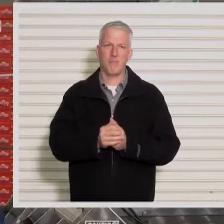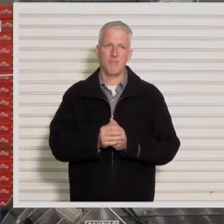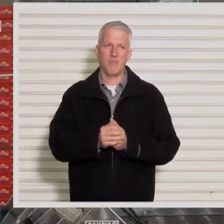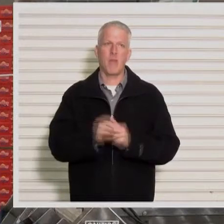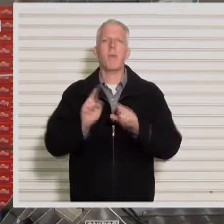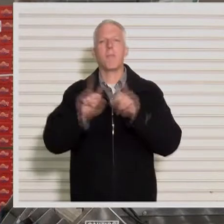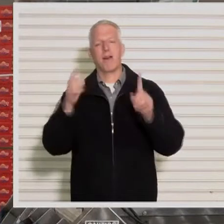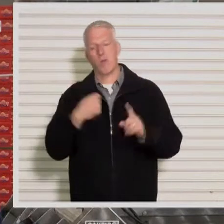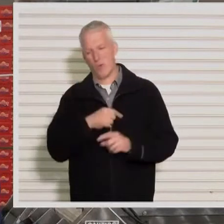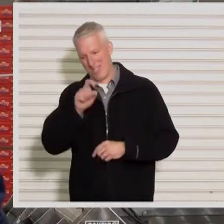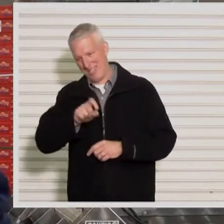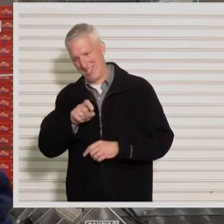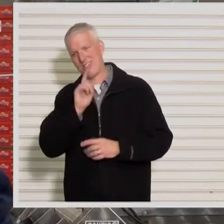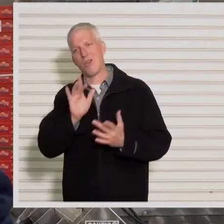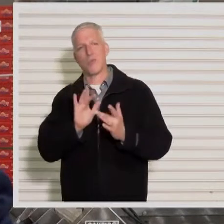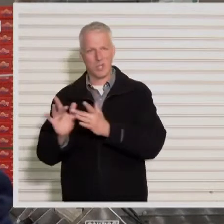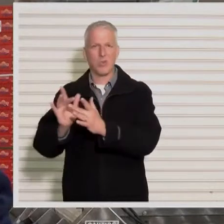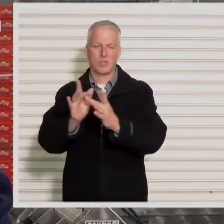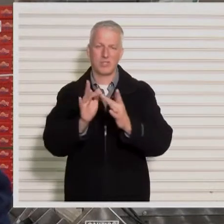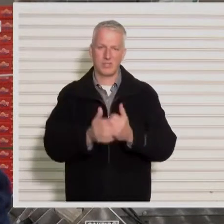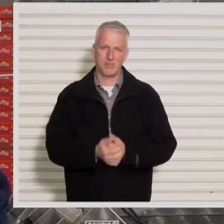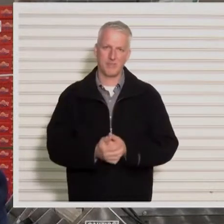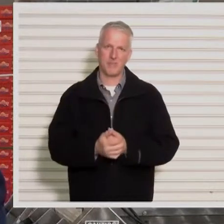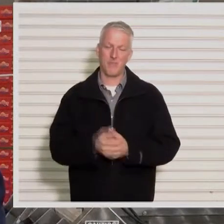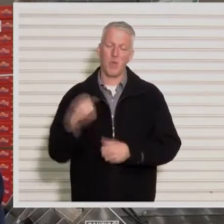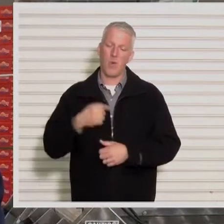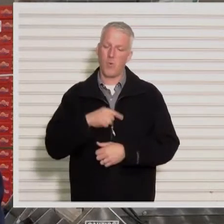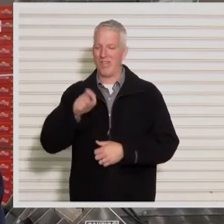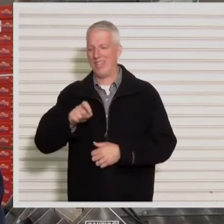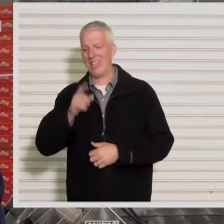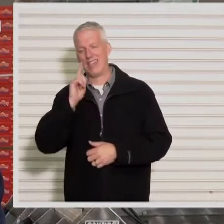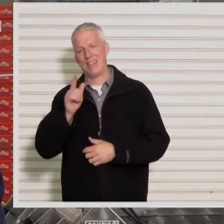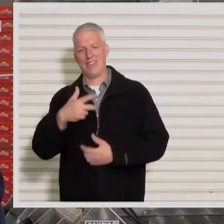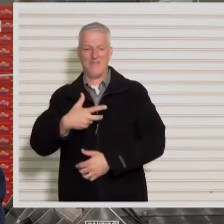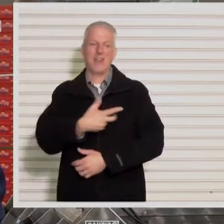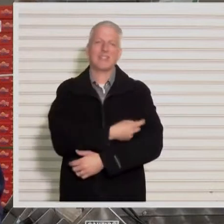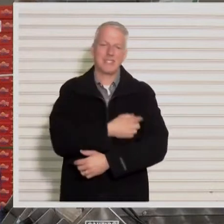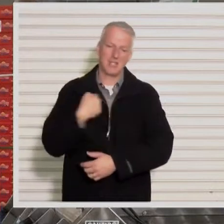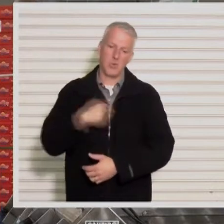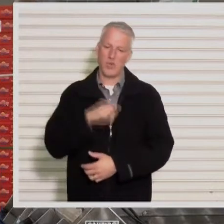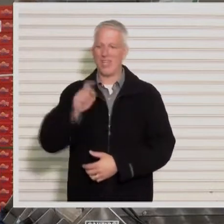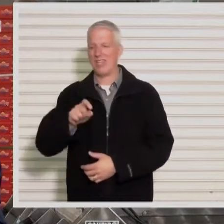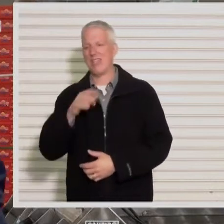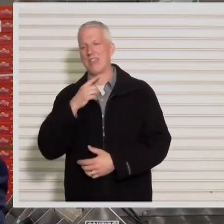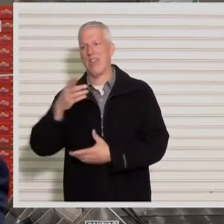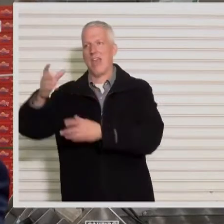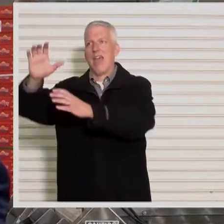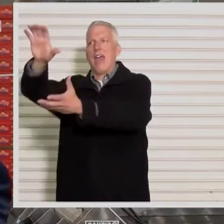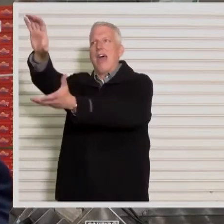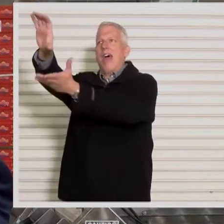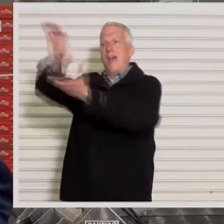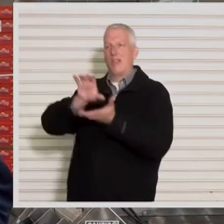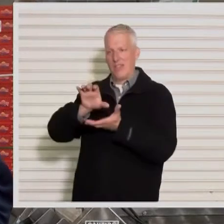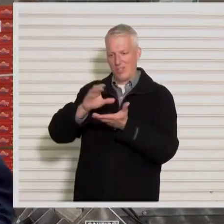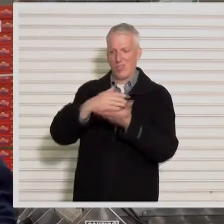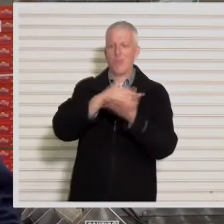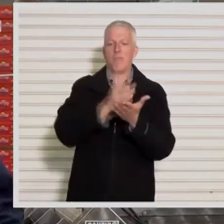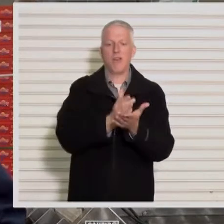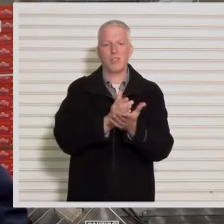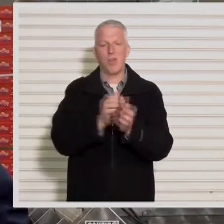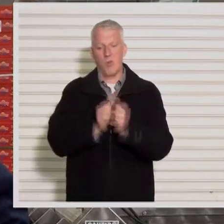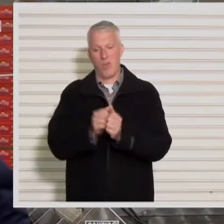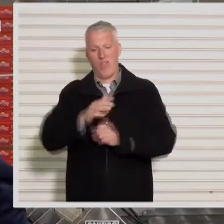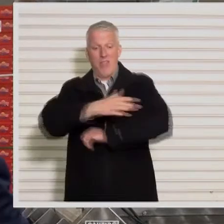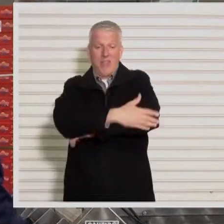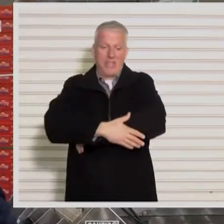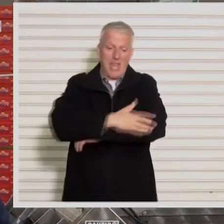But we need the resources. We need the vaccines. We need the allocations, even within the